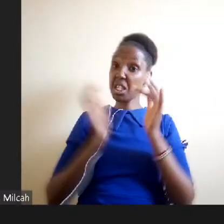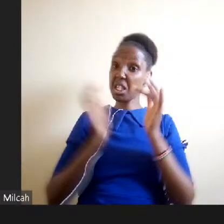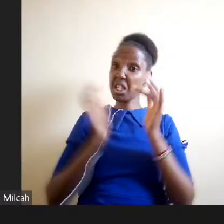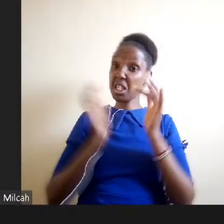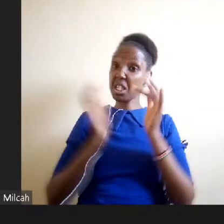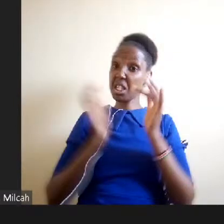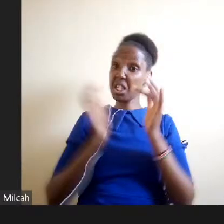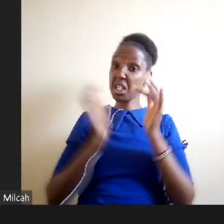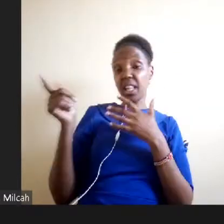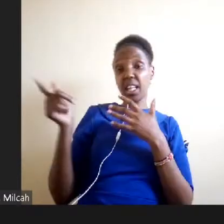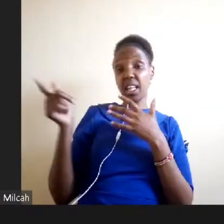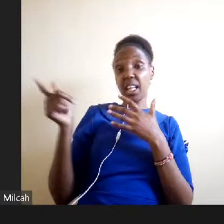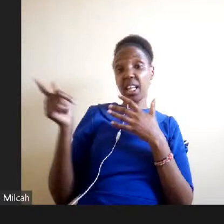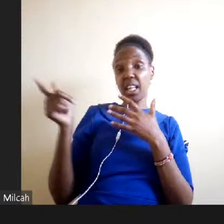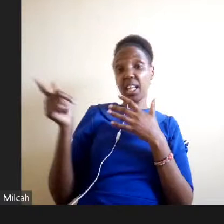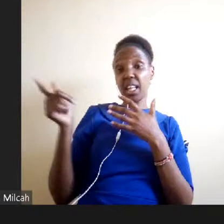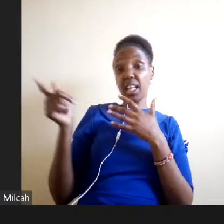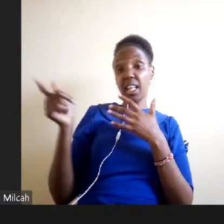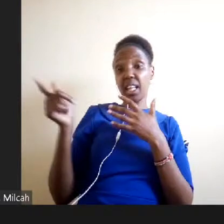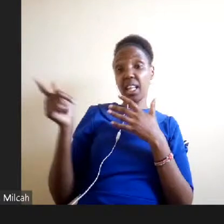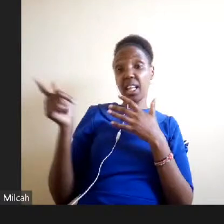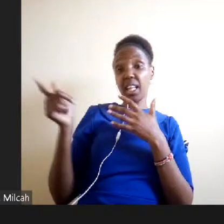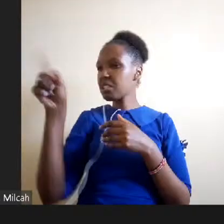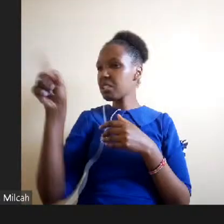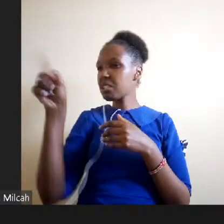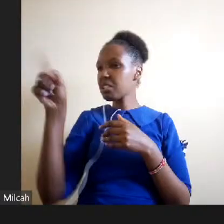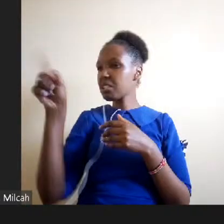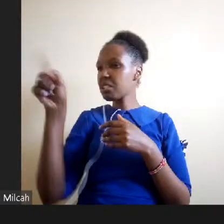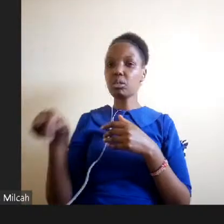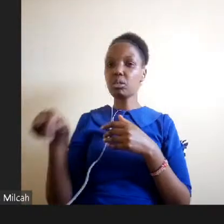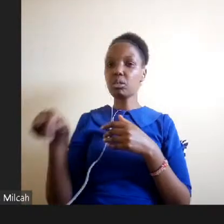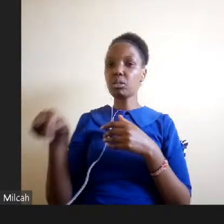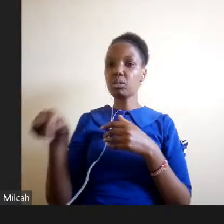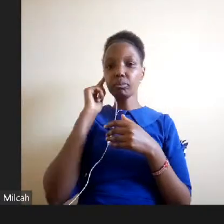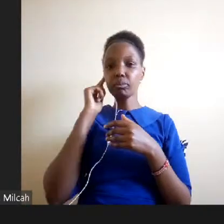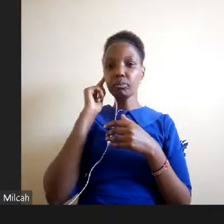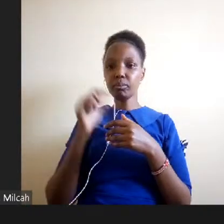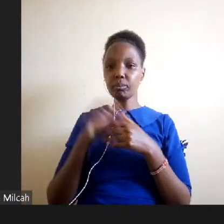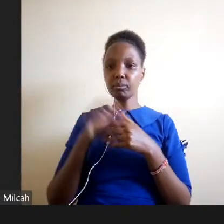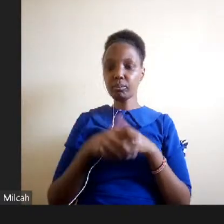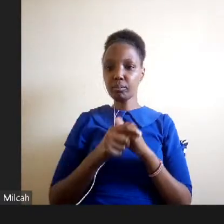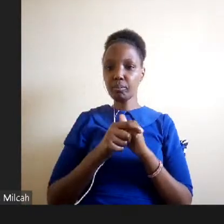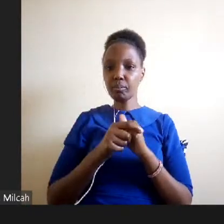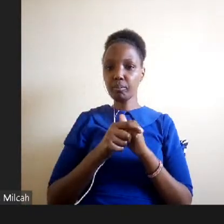our children realize that secure sites have either a green